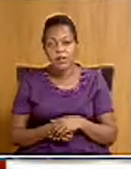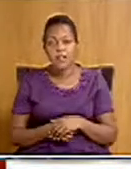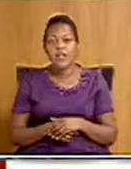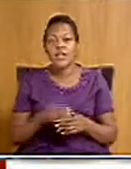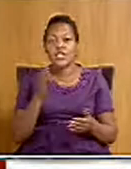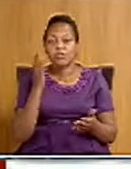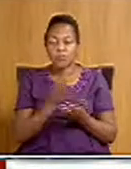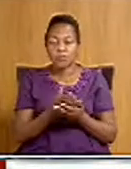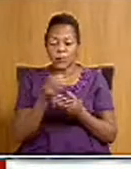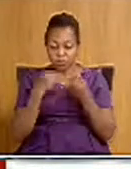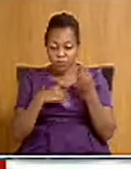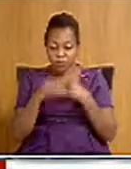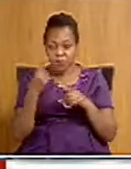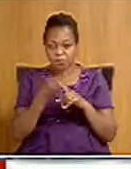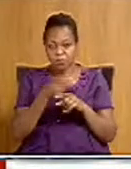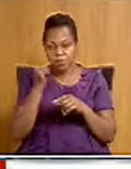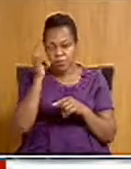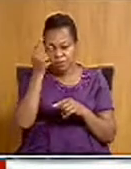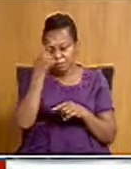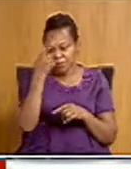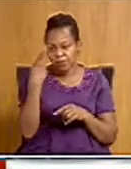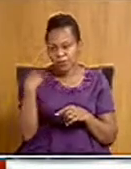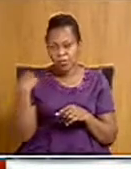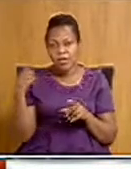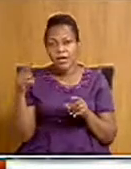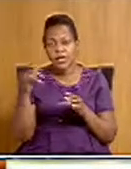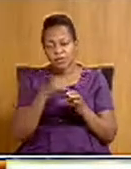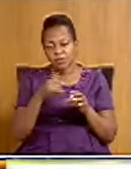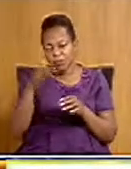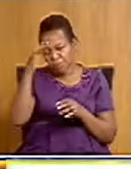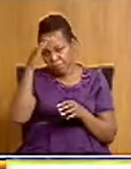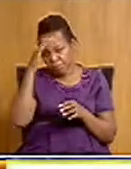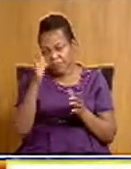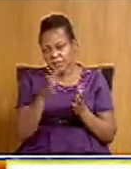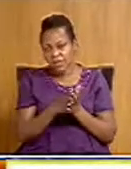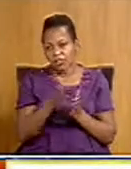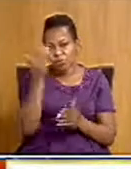Fighting corruption of government officials, including magistrates and the policemen.